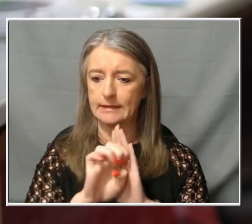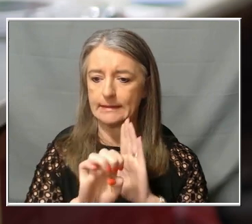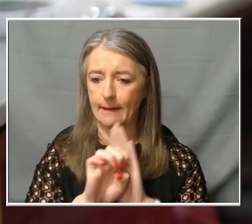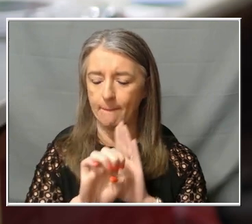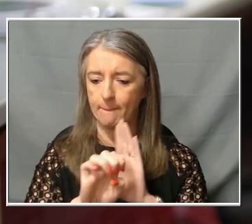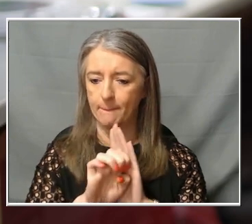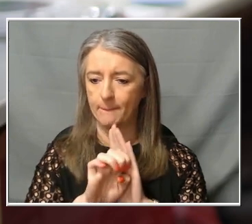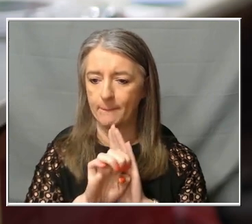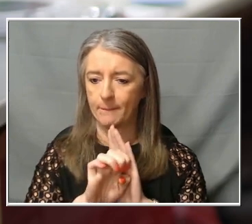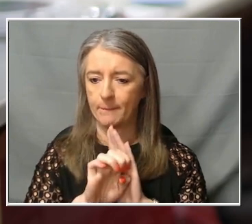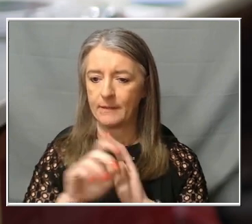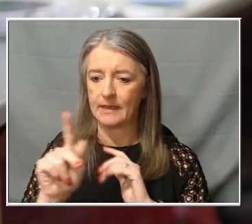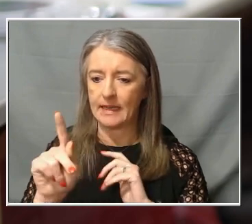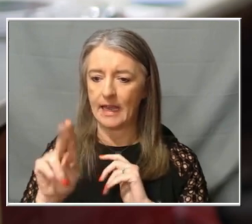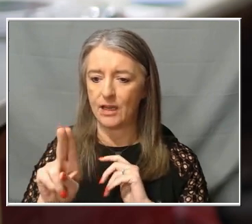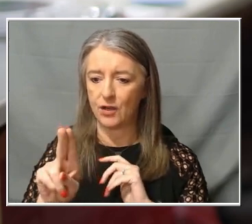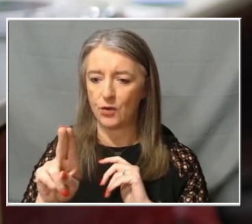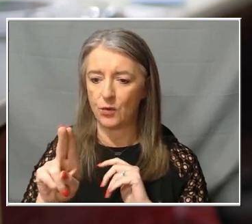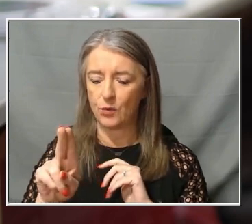the KU Med